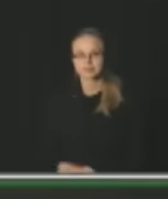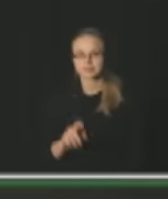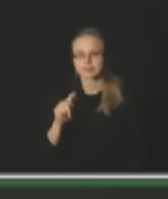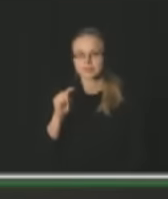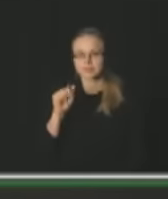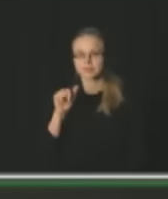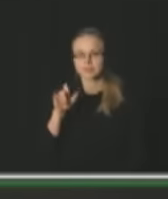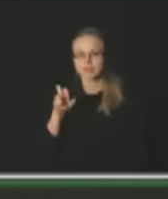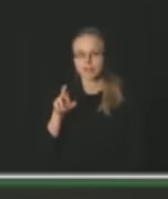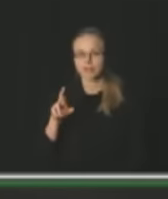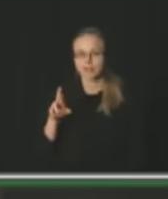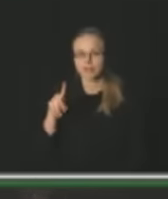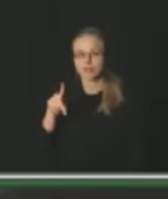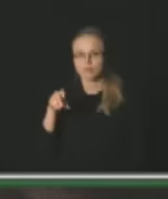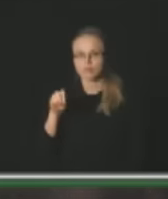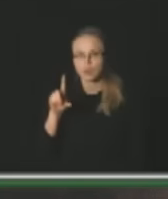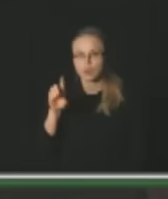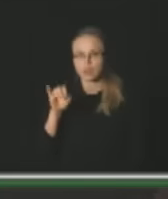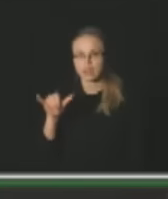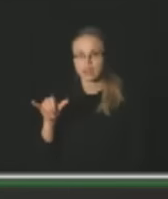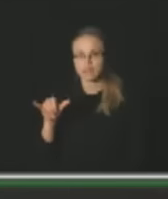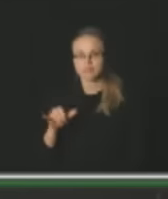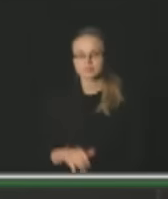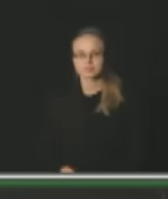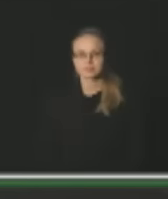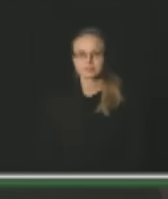Tyler Pulley.